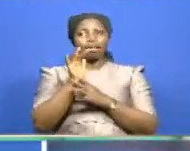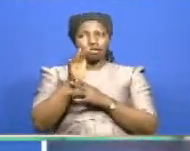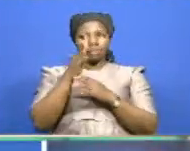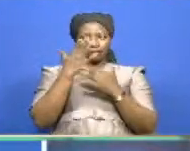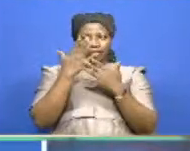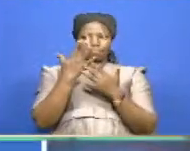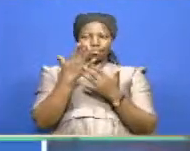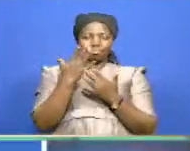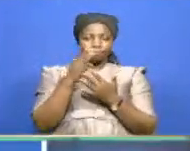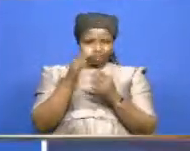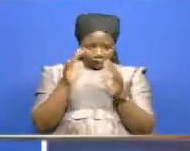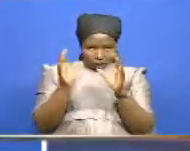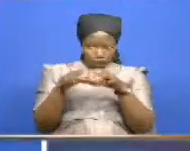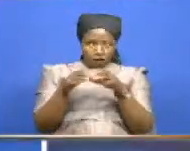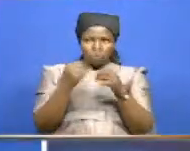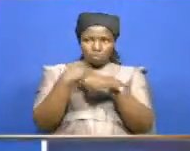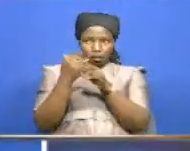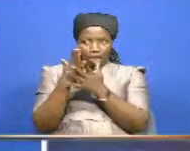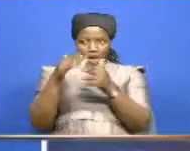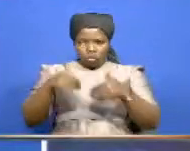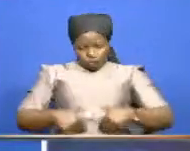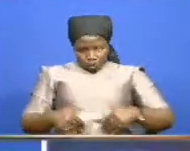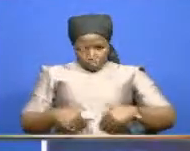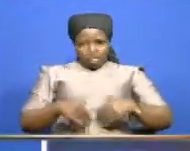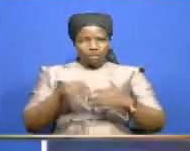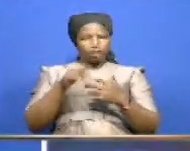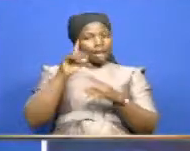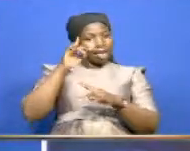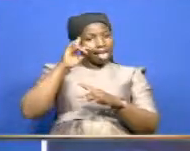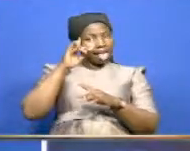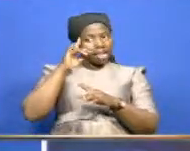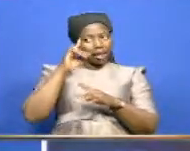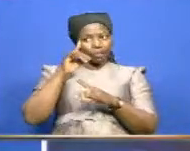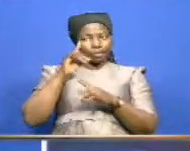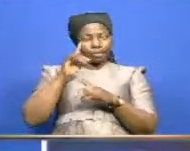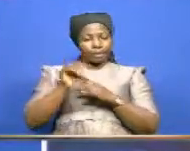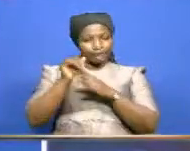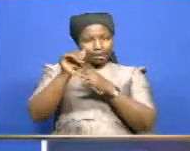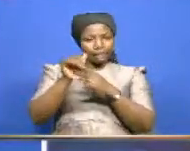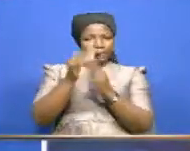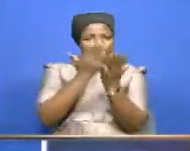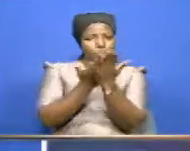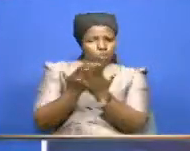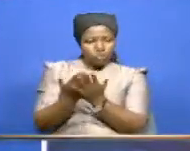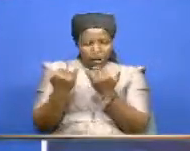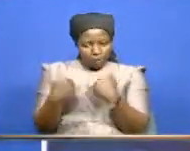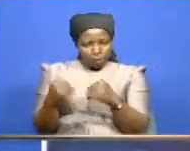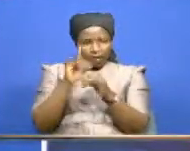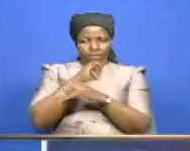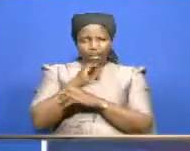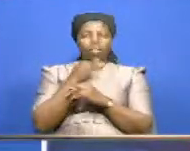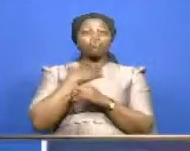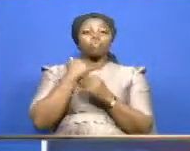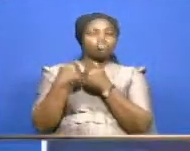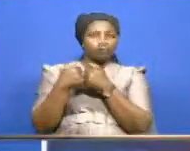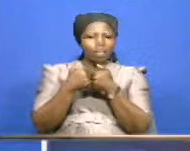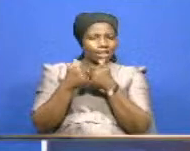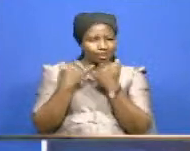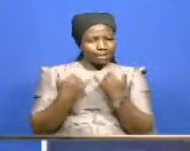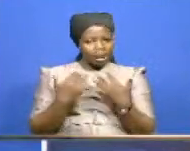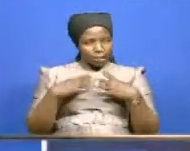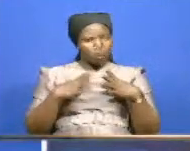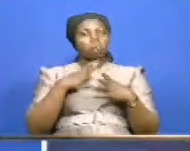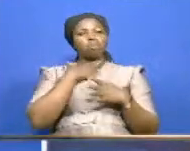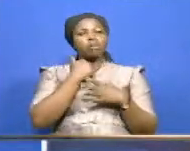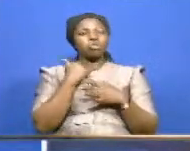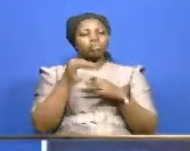are fully implemented. They want to challenge our young members of parliament that now this is the time for you to take up the challenge, move with it. We